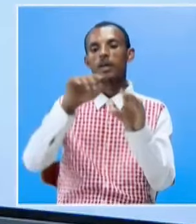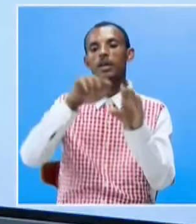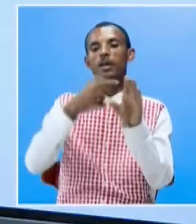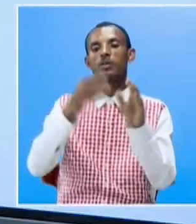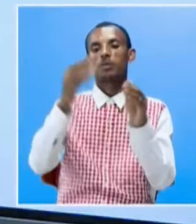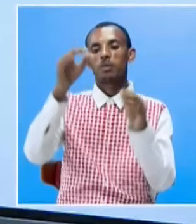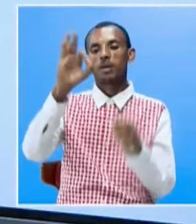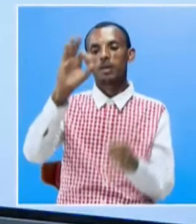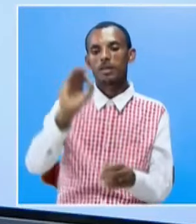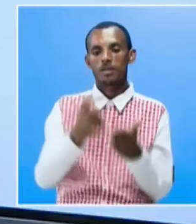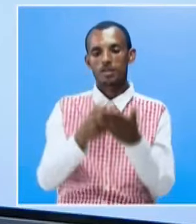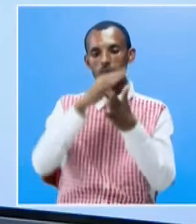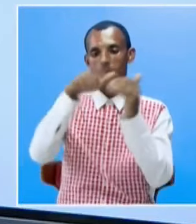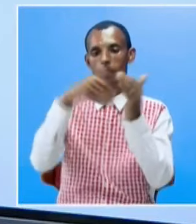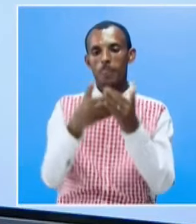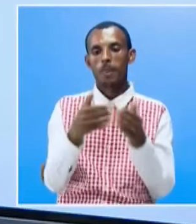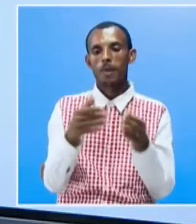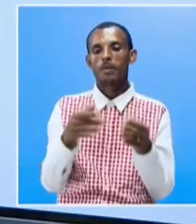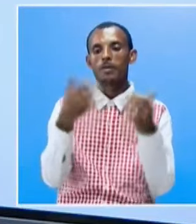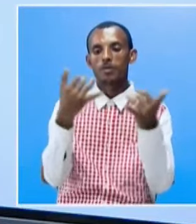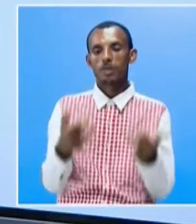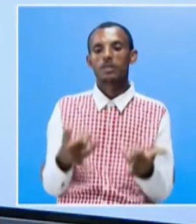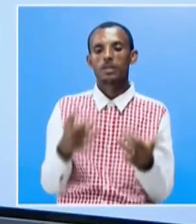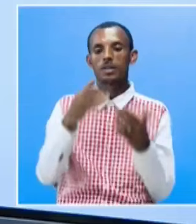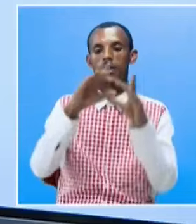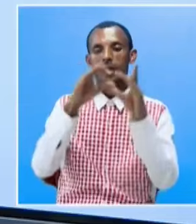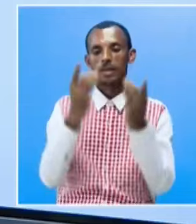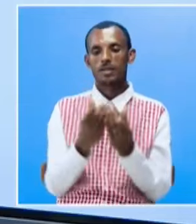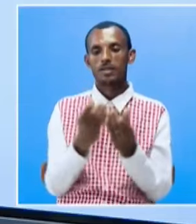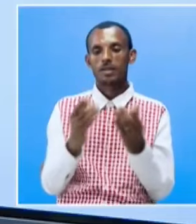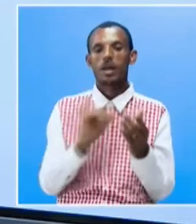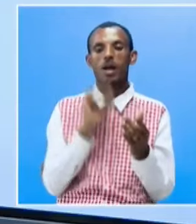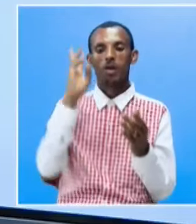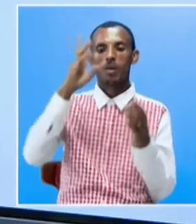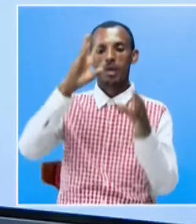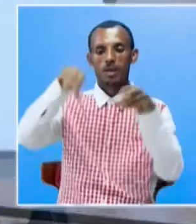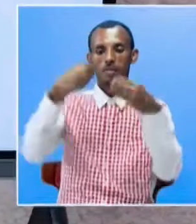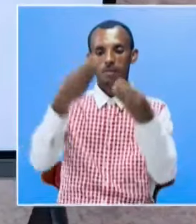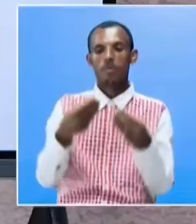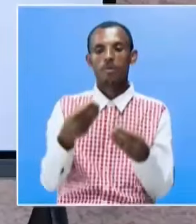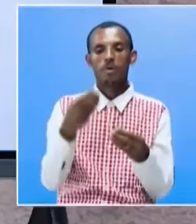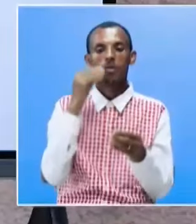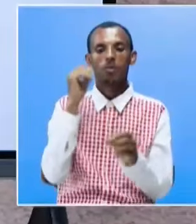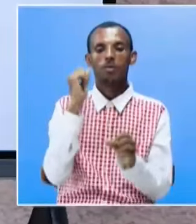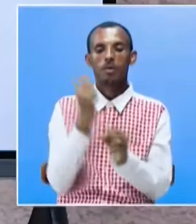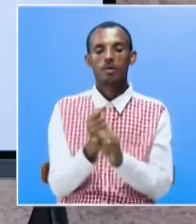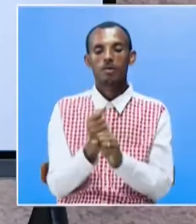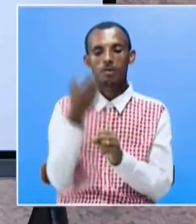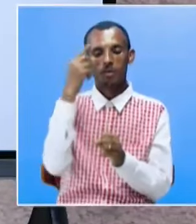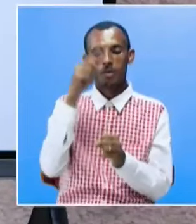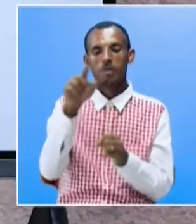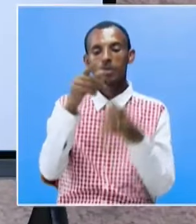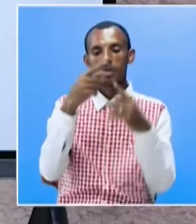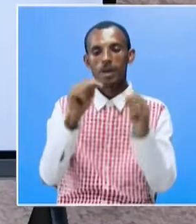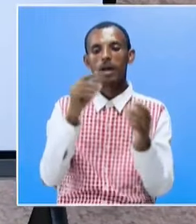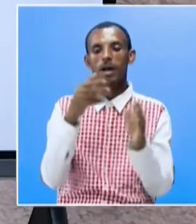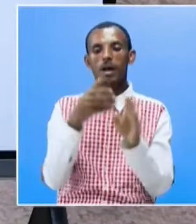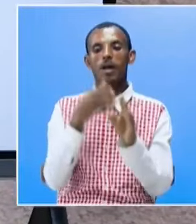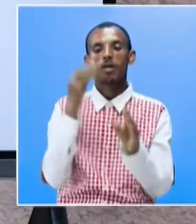it. This is all about today's lesson. Then I'll give you exercise for you to try it at home.